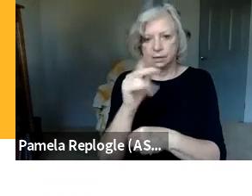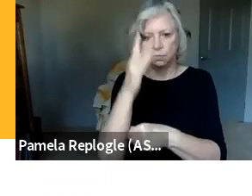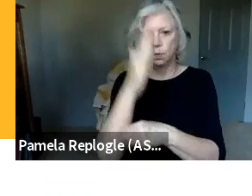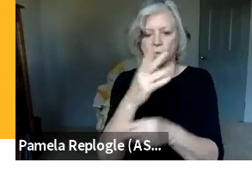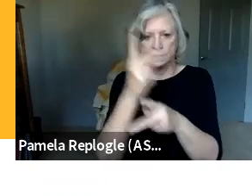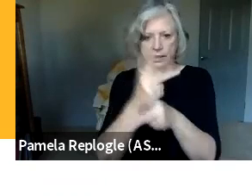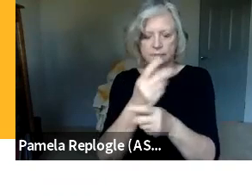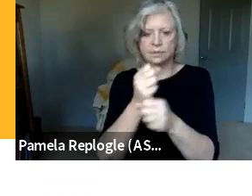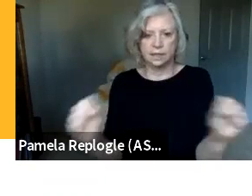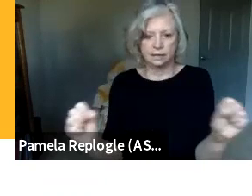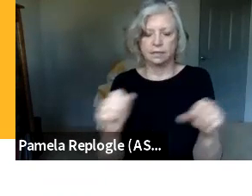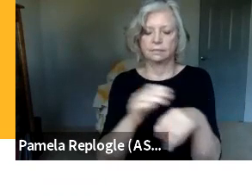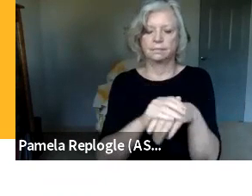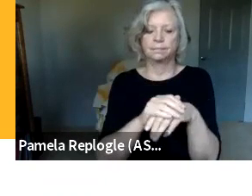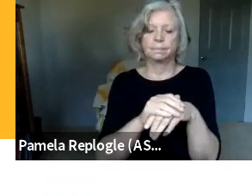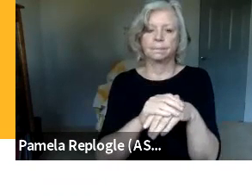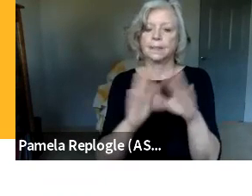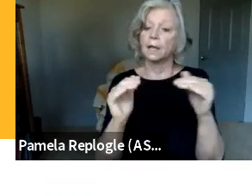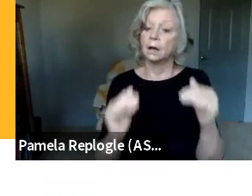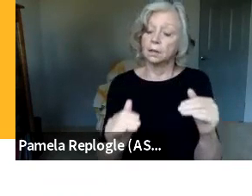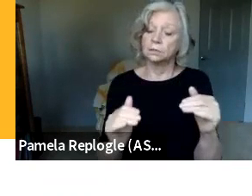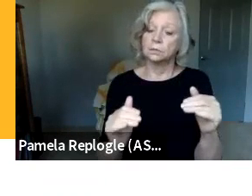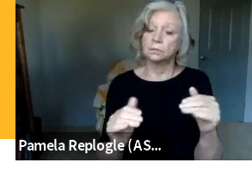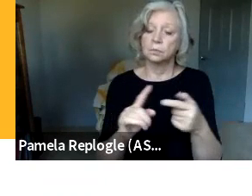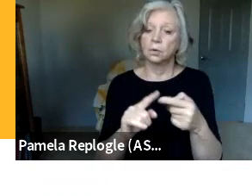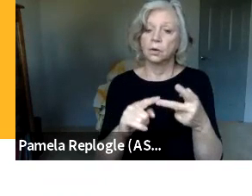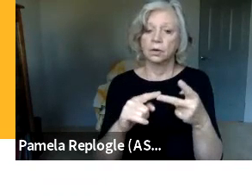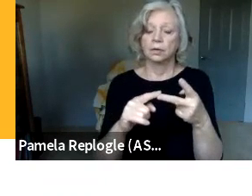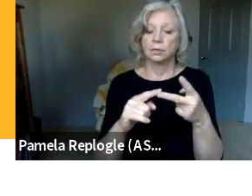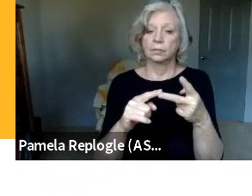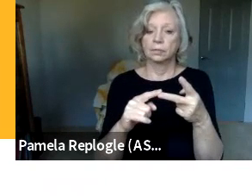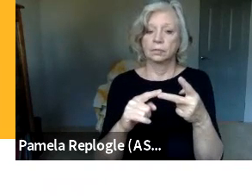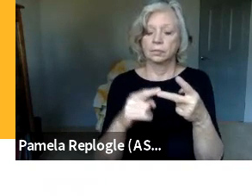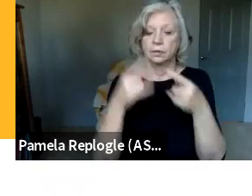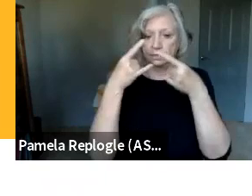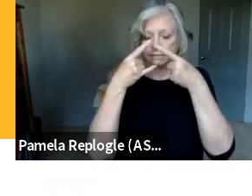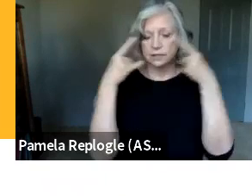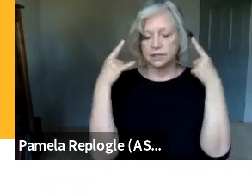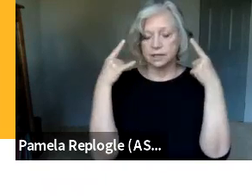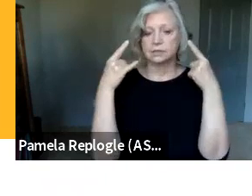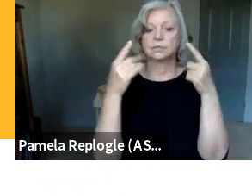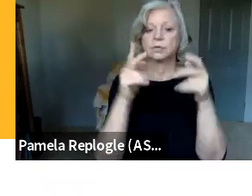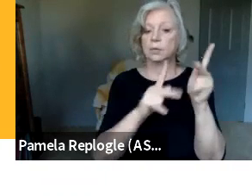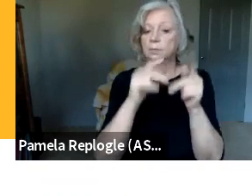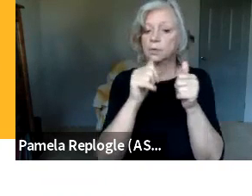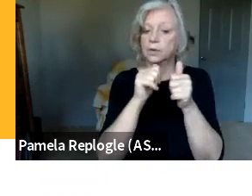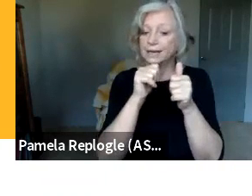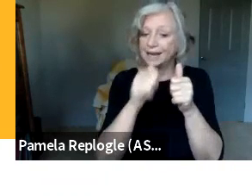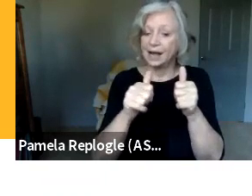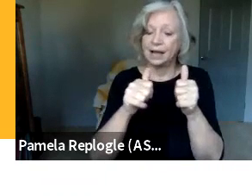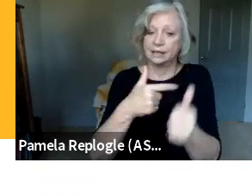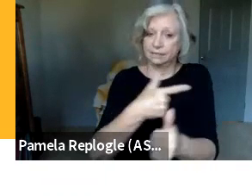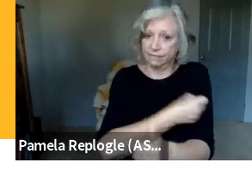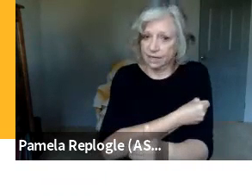vaccinated person. And then face coverings for unvaccinated people will also